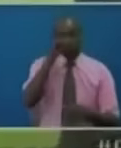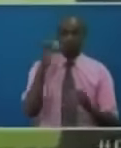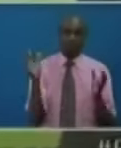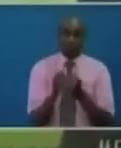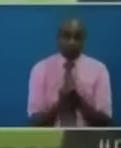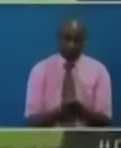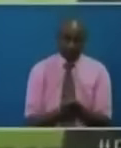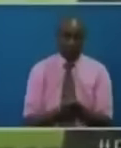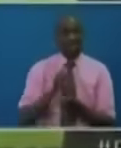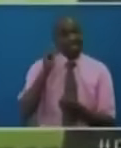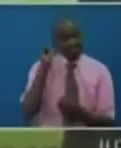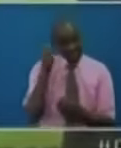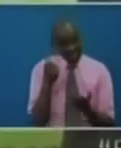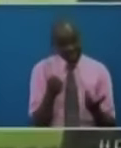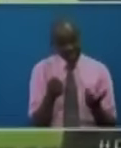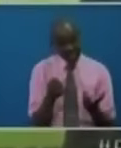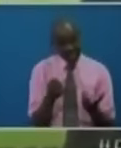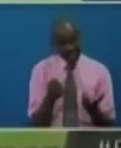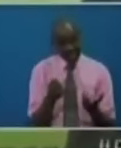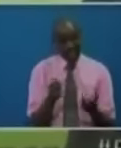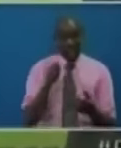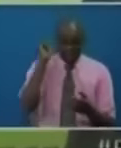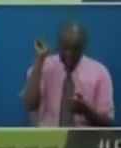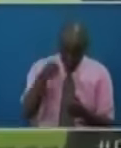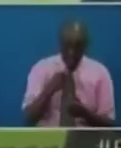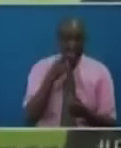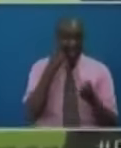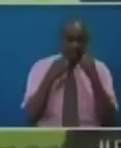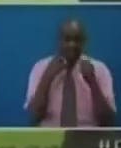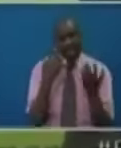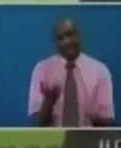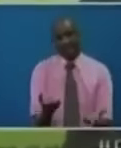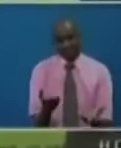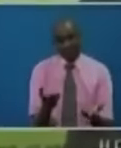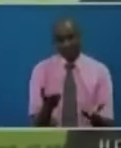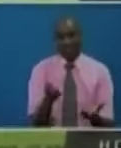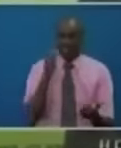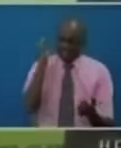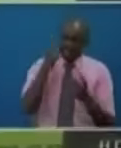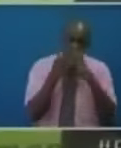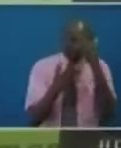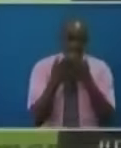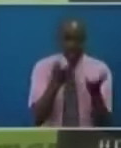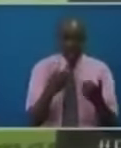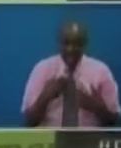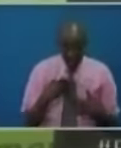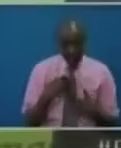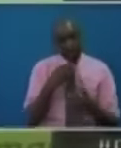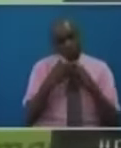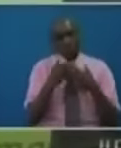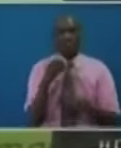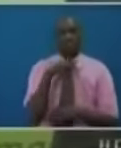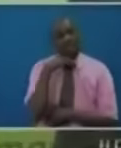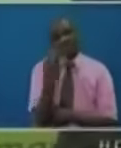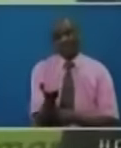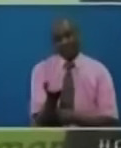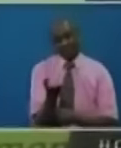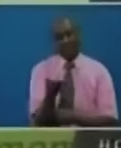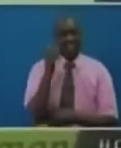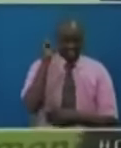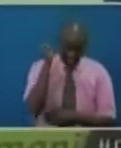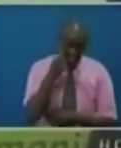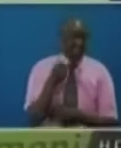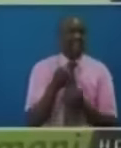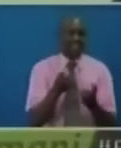is bleeding. Kenya is mourning. Kenya is on the deathbed. Kenya